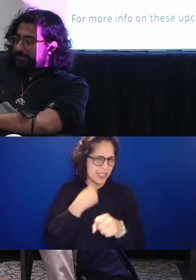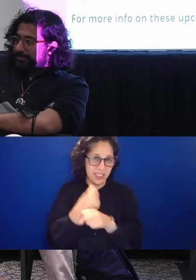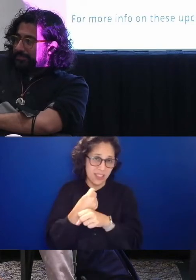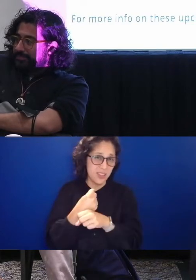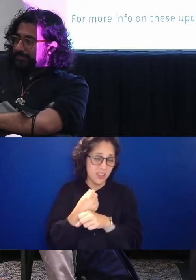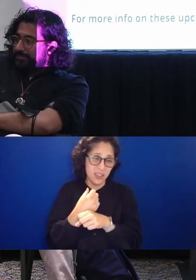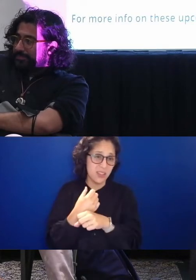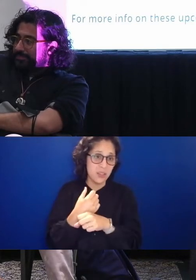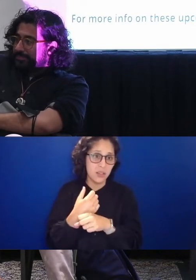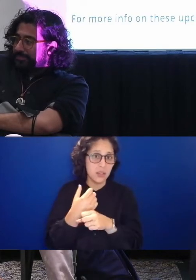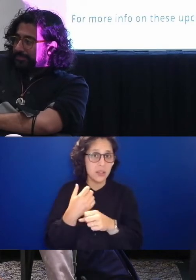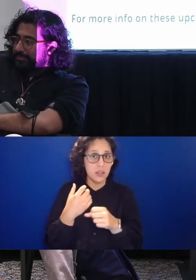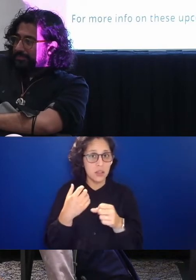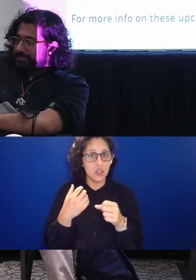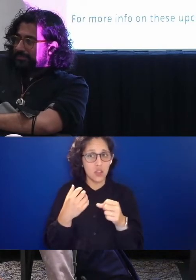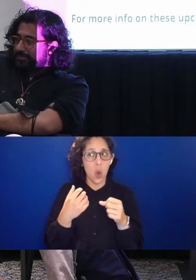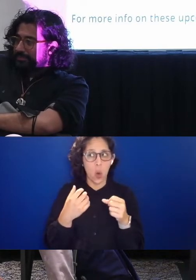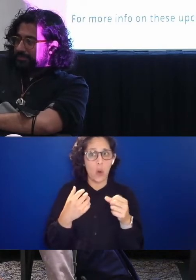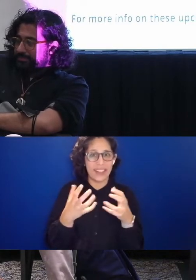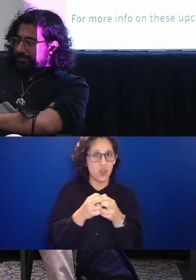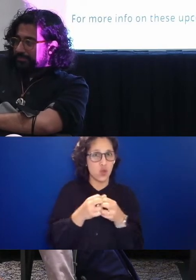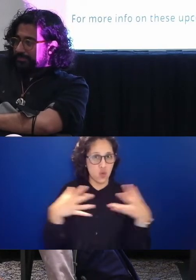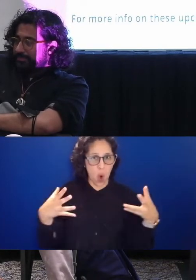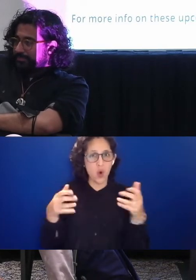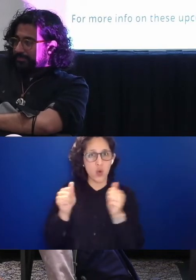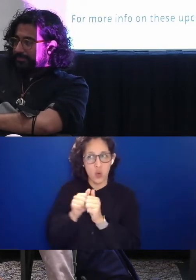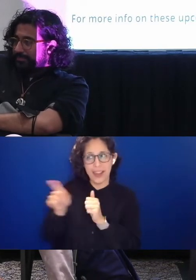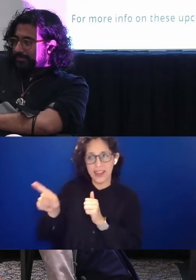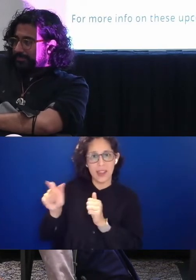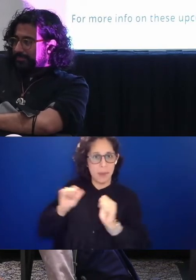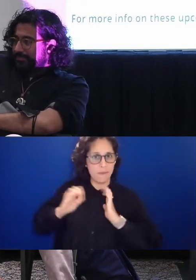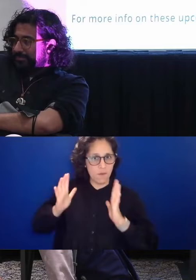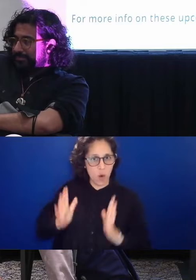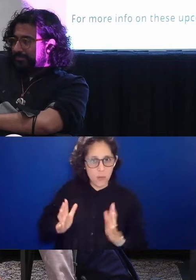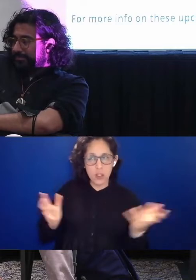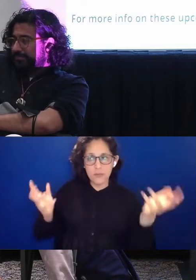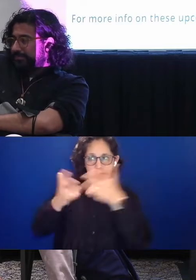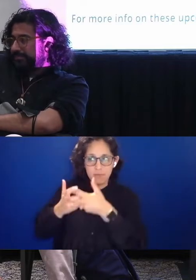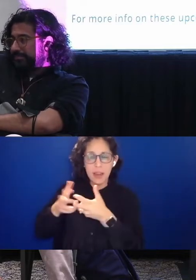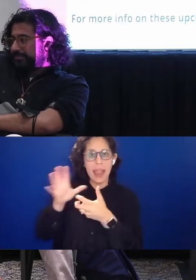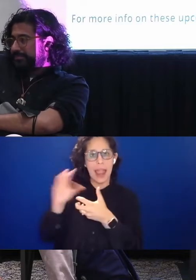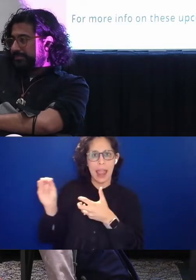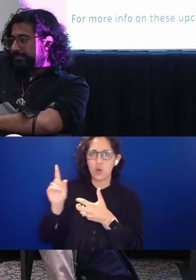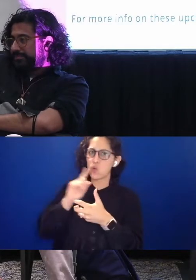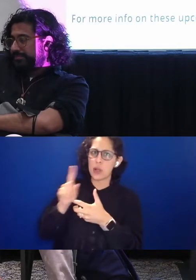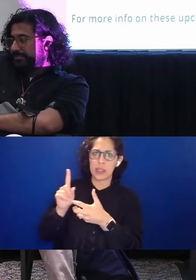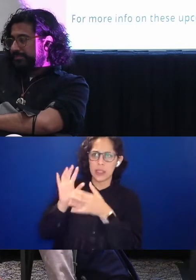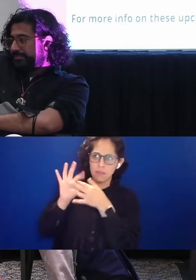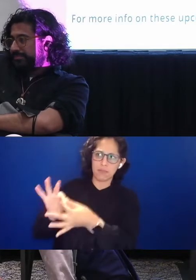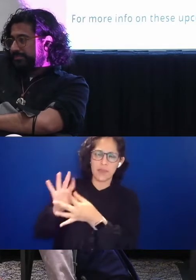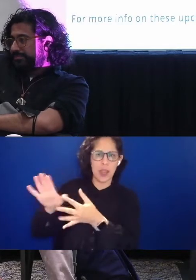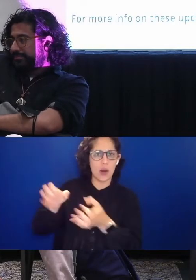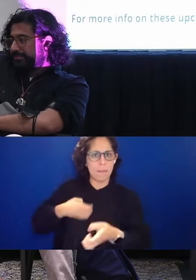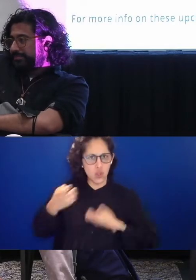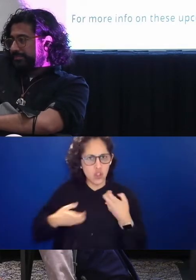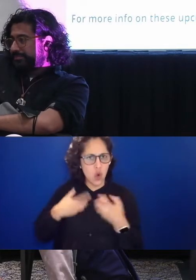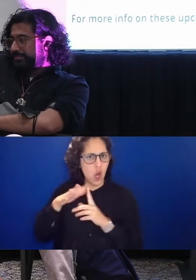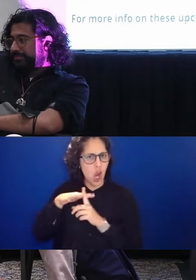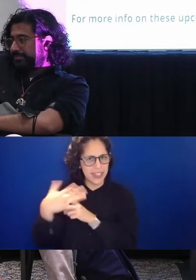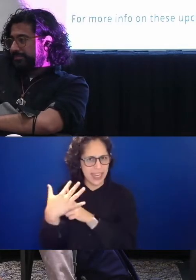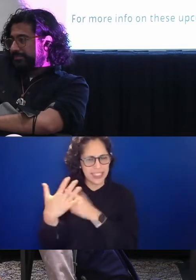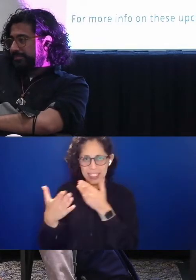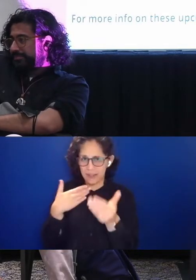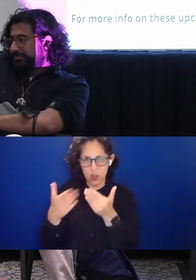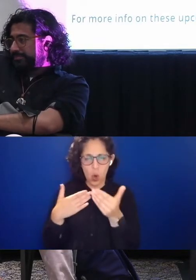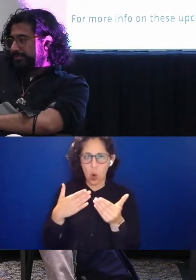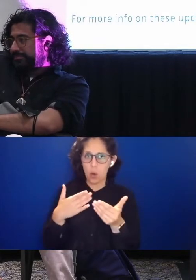it's grown with them, and it's been really responsive to their current emotional context, which even though it's like held by me and